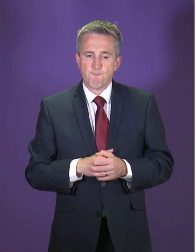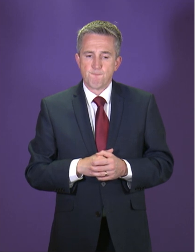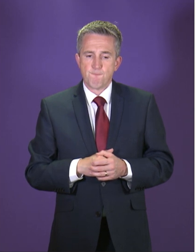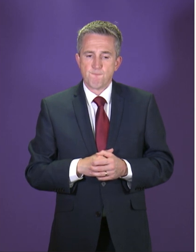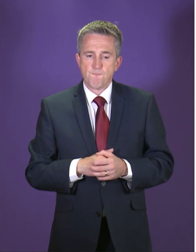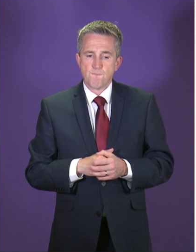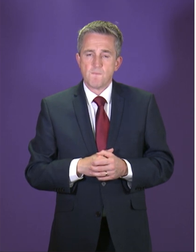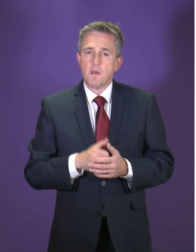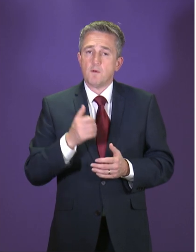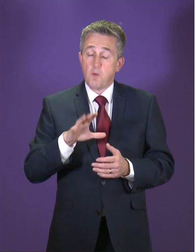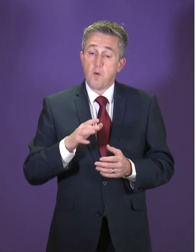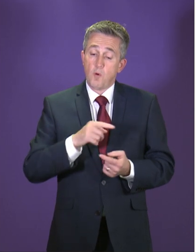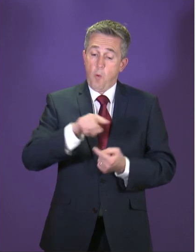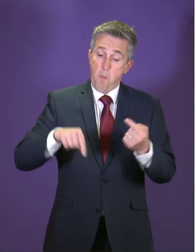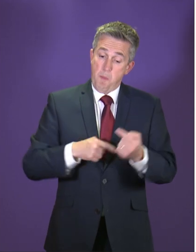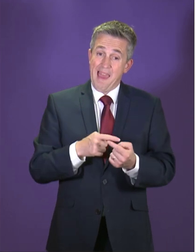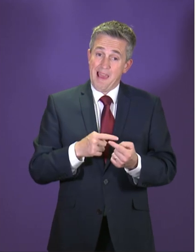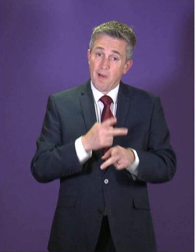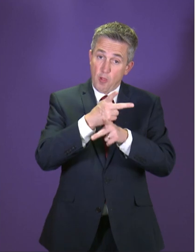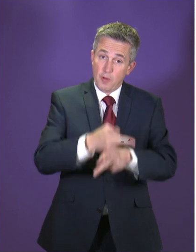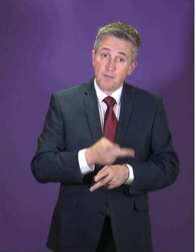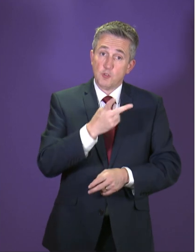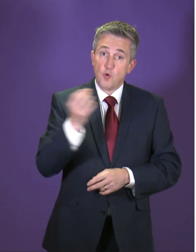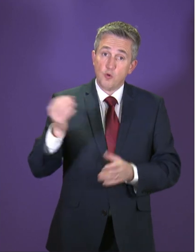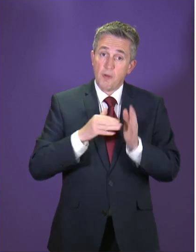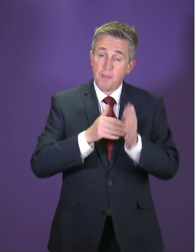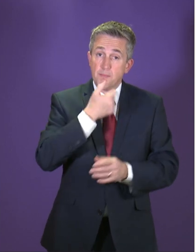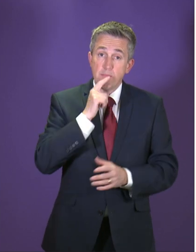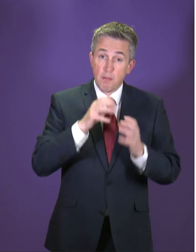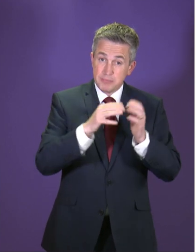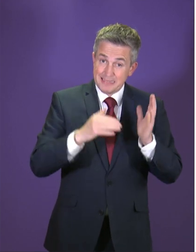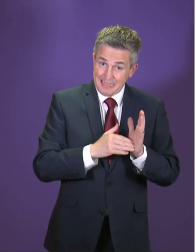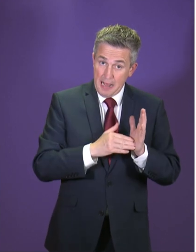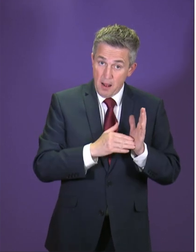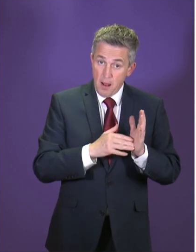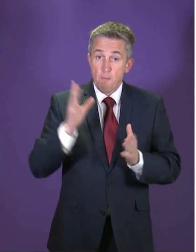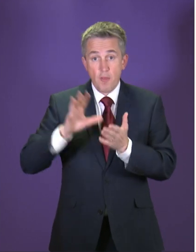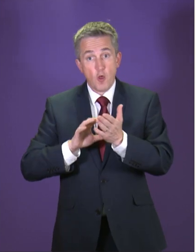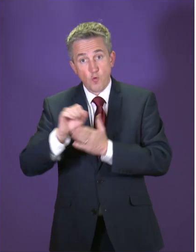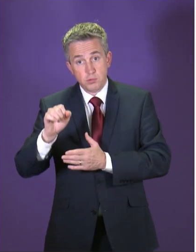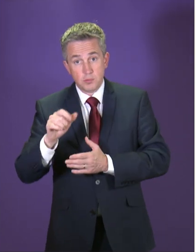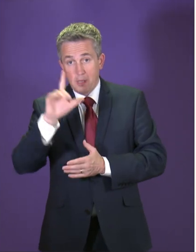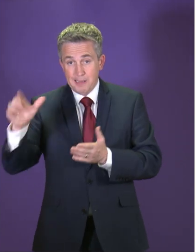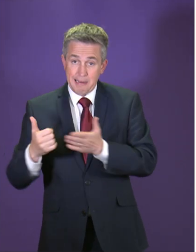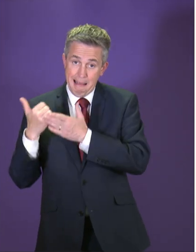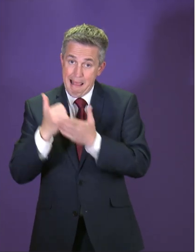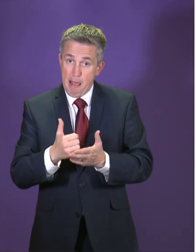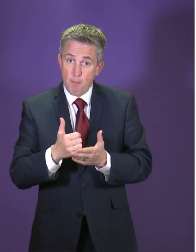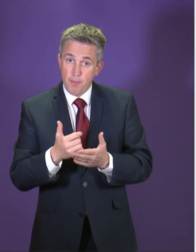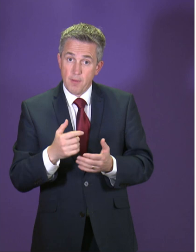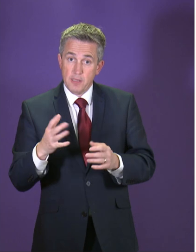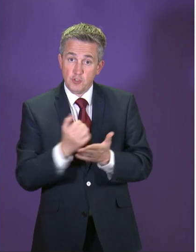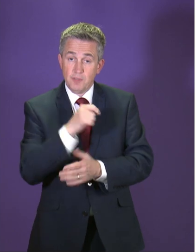talking, to feed 200 million people and so on. Nowadays, the creative economy